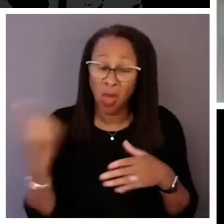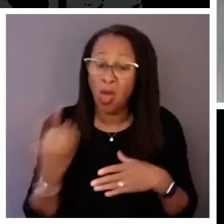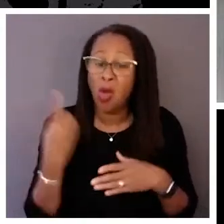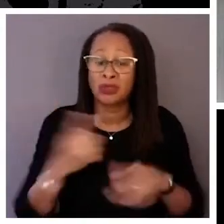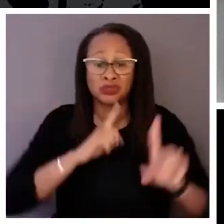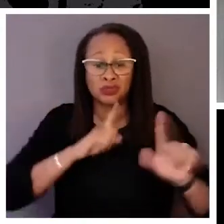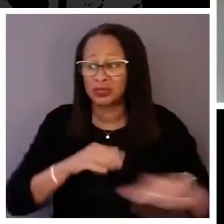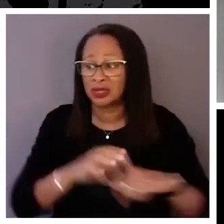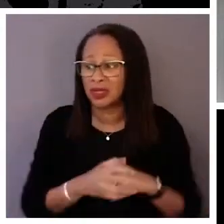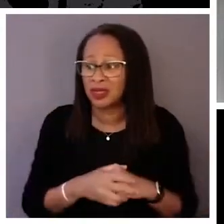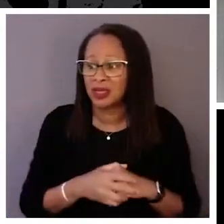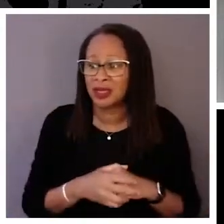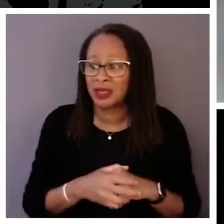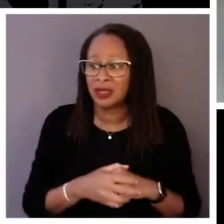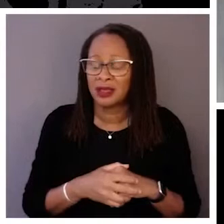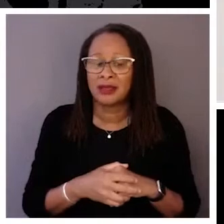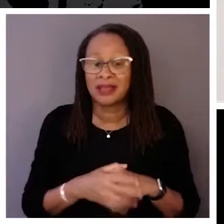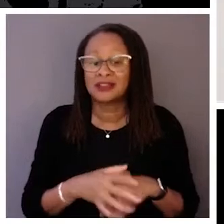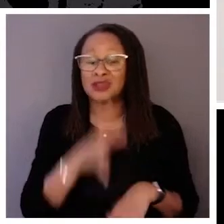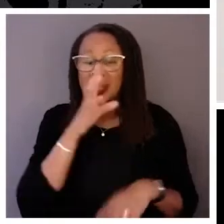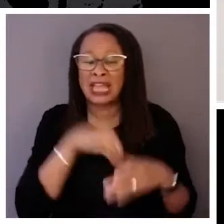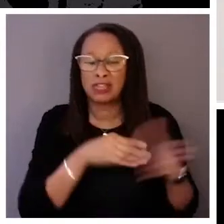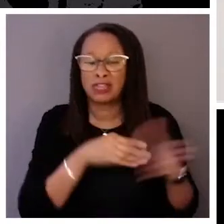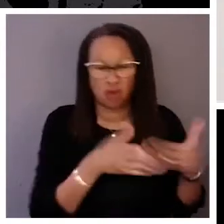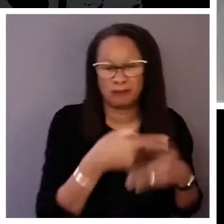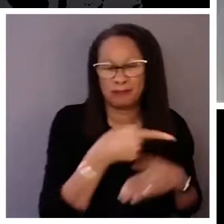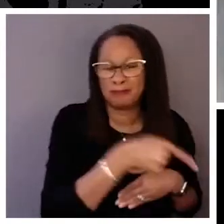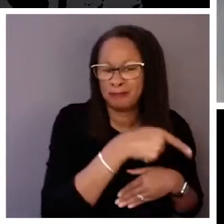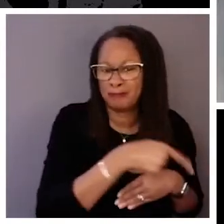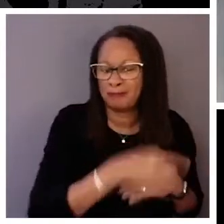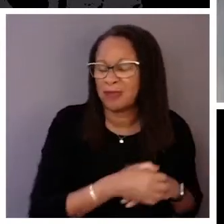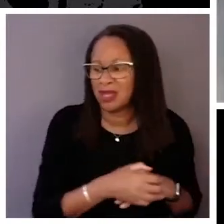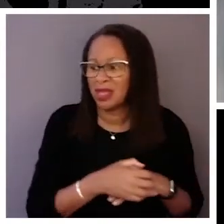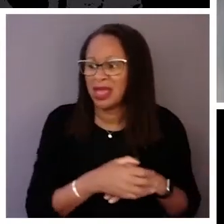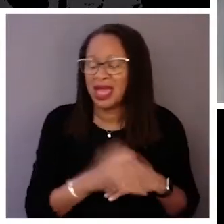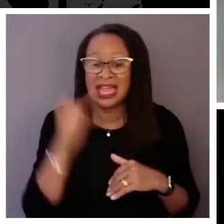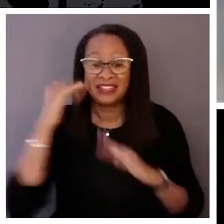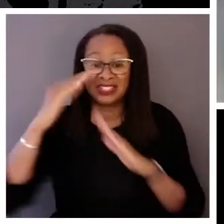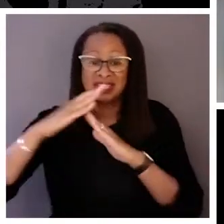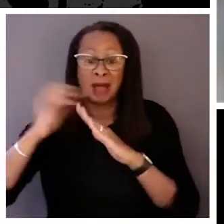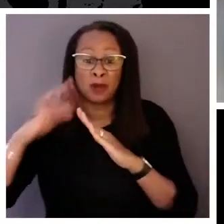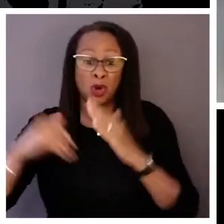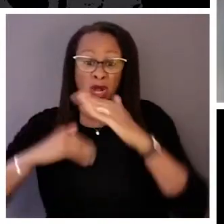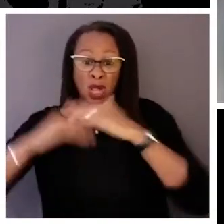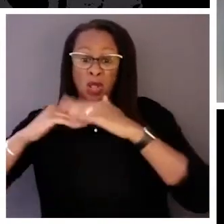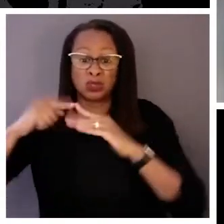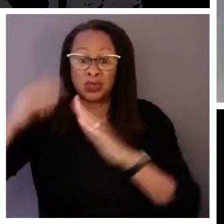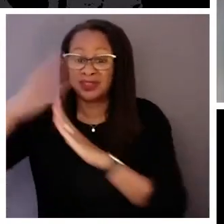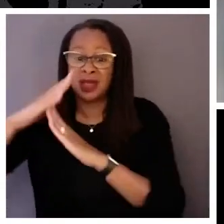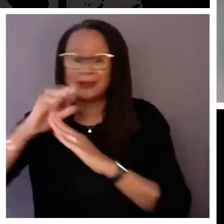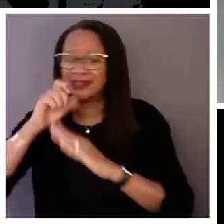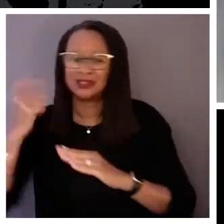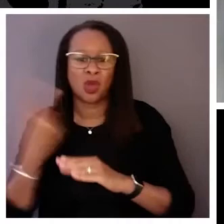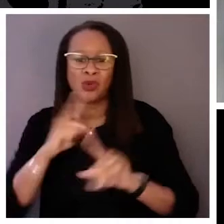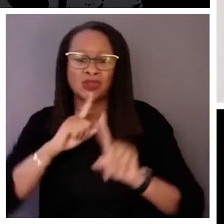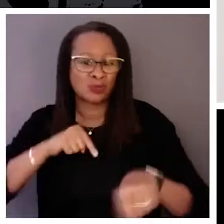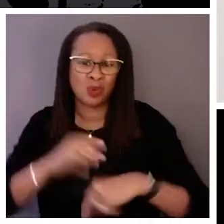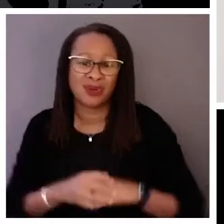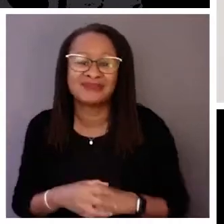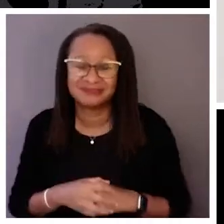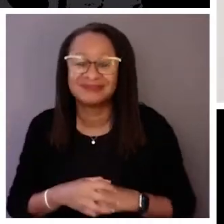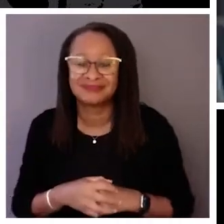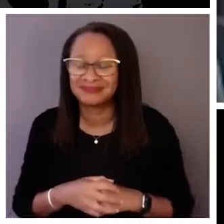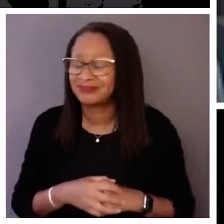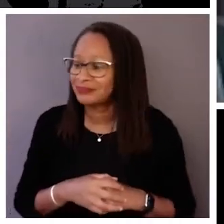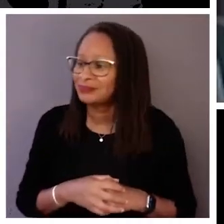these days. Oh, I'm speaking to the room. In the room, that's not the case. In the room, right. If it's coming from the top or close to the top, it doesn't always get reported.